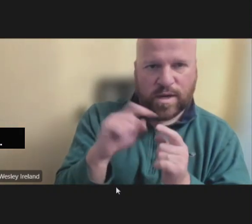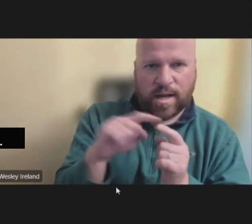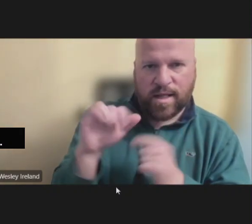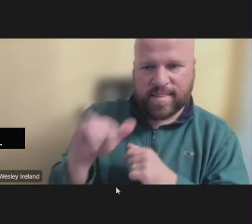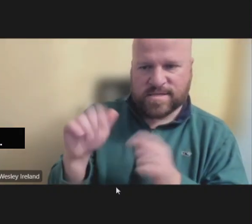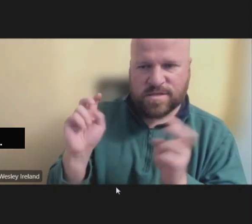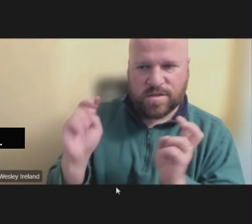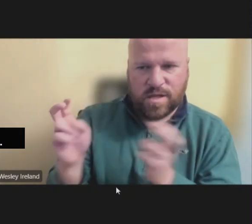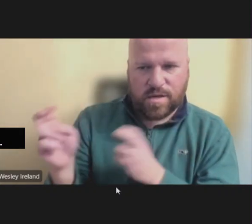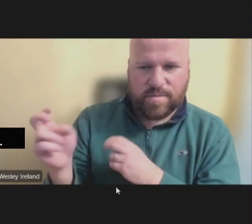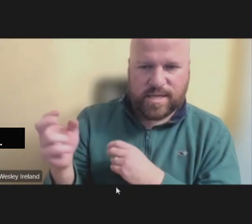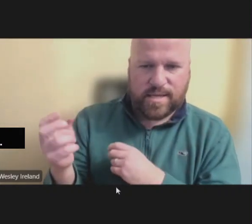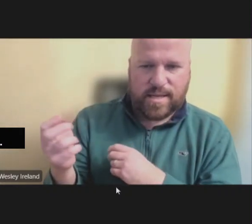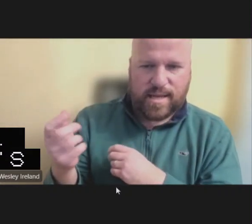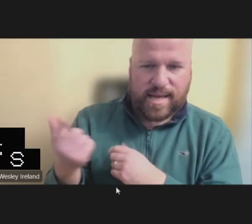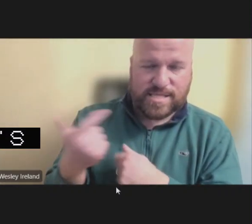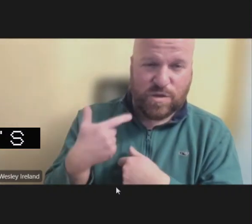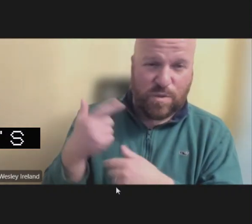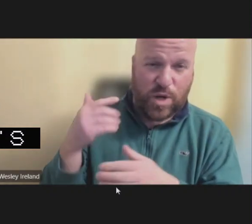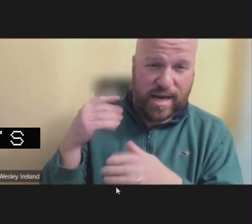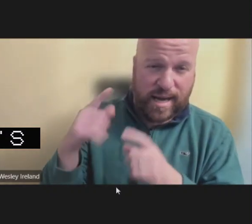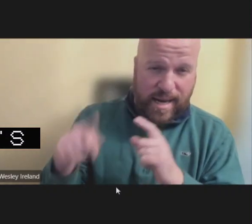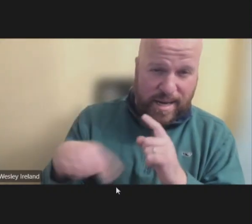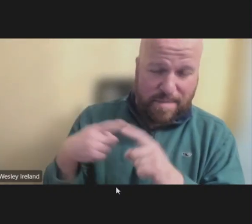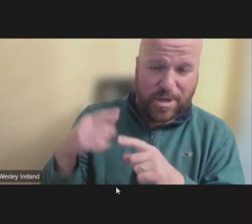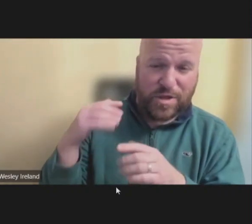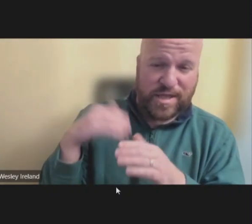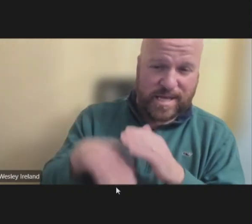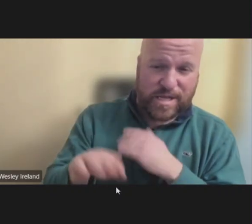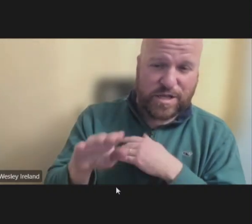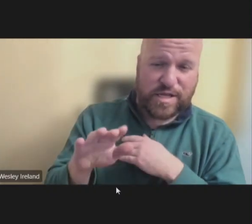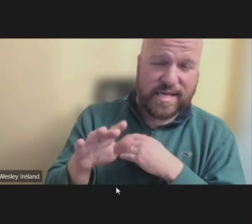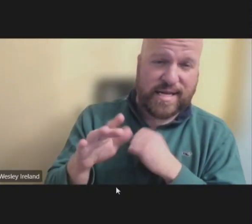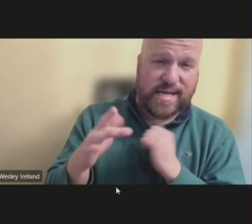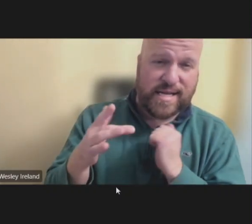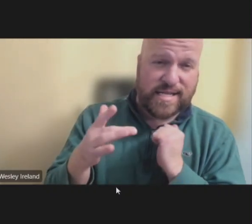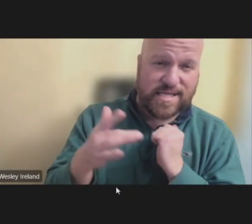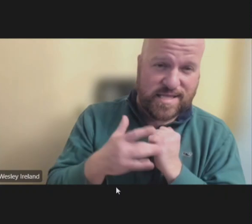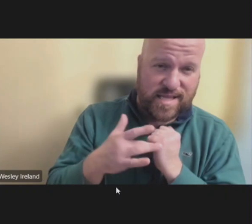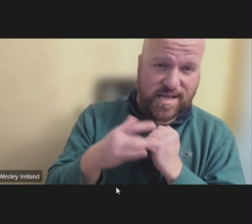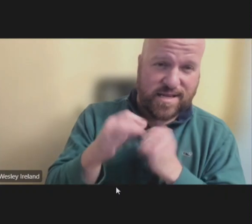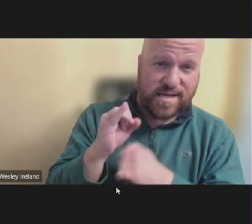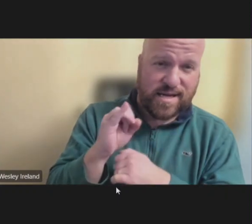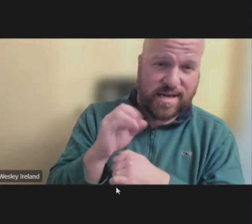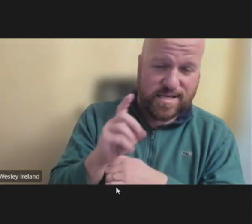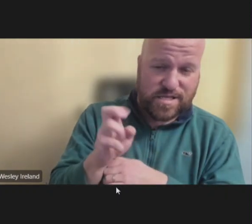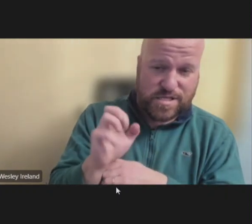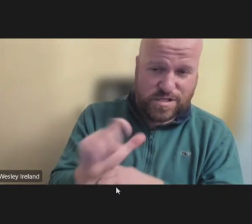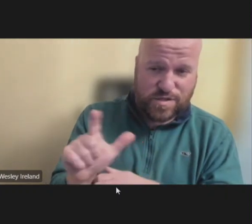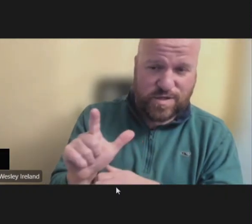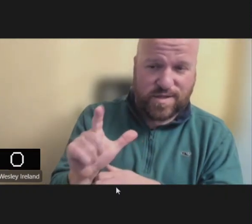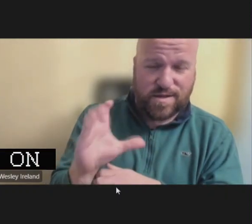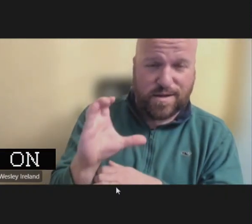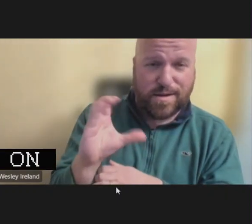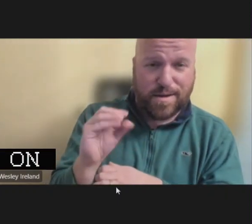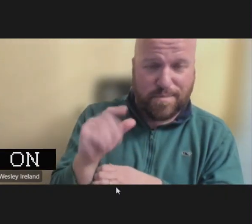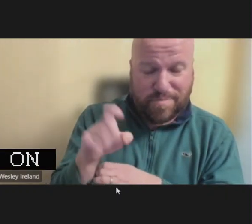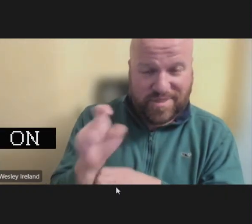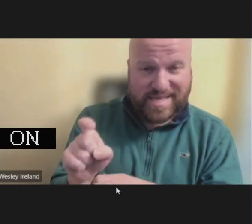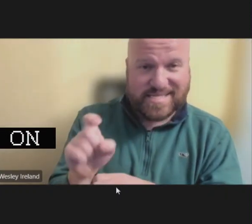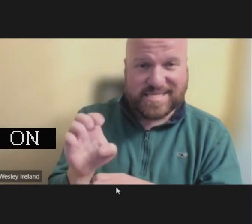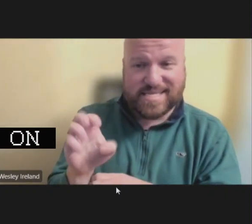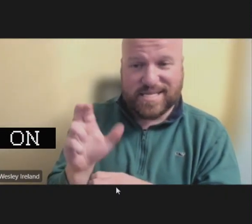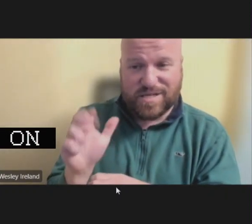And I would like to end a note on this topic. So we're about to enter what is